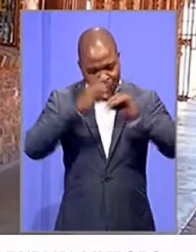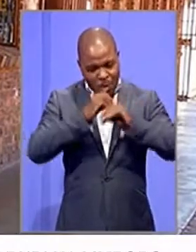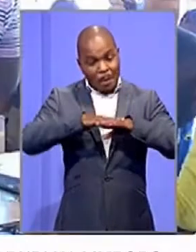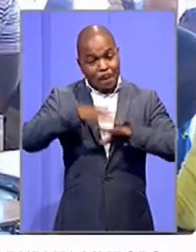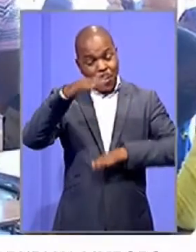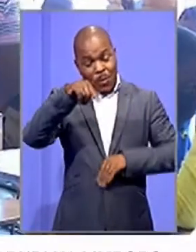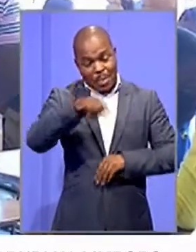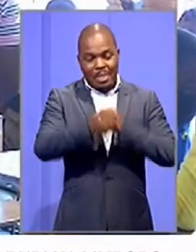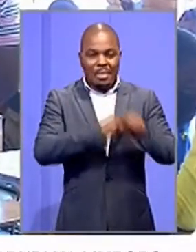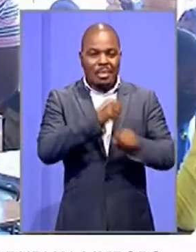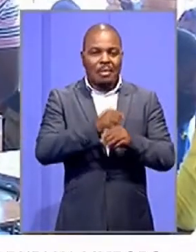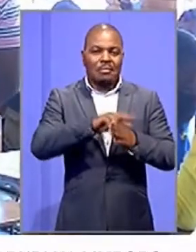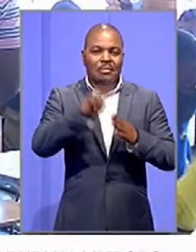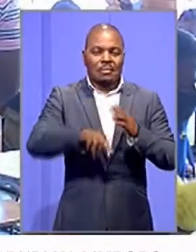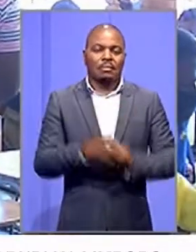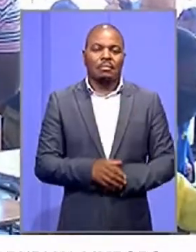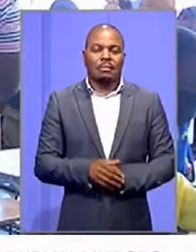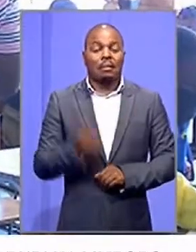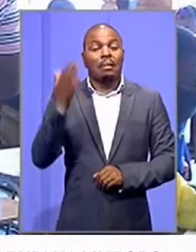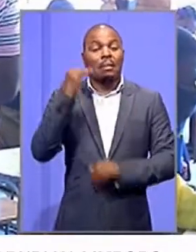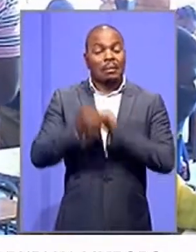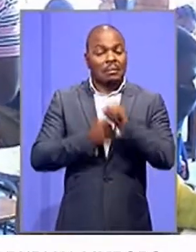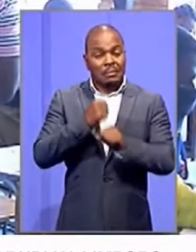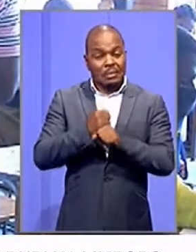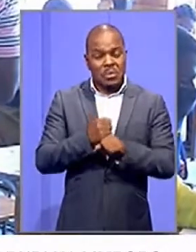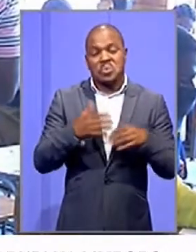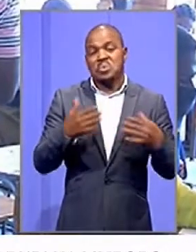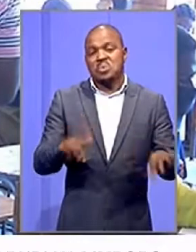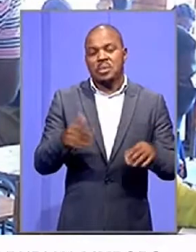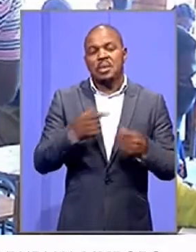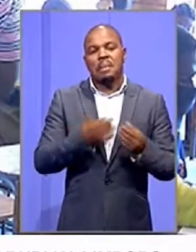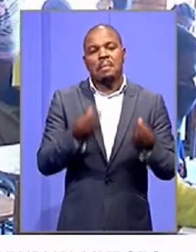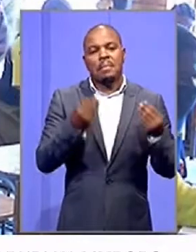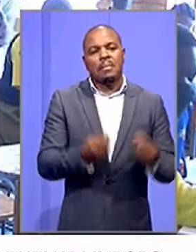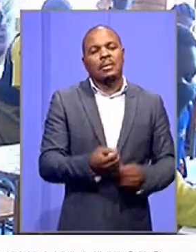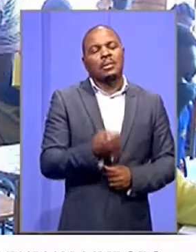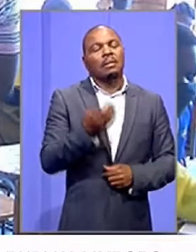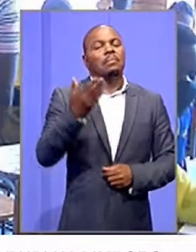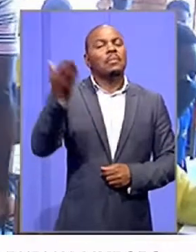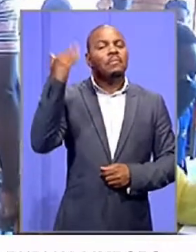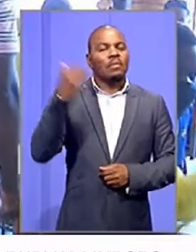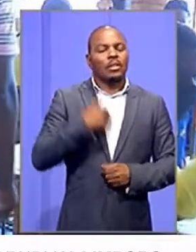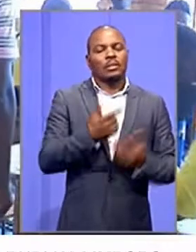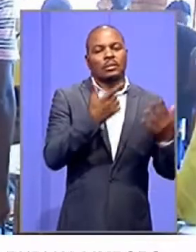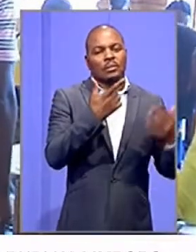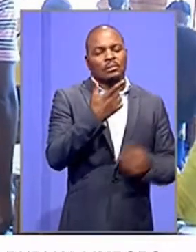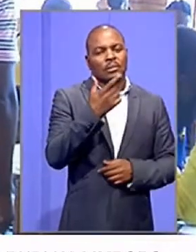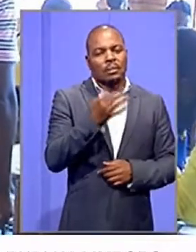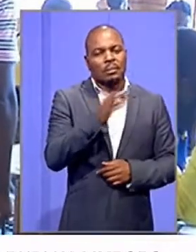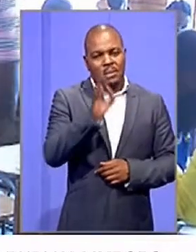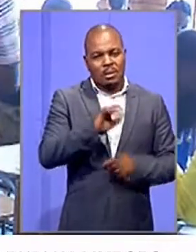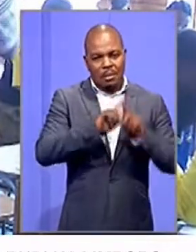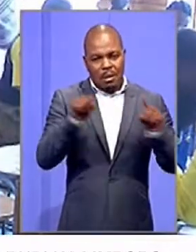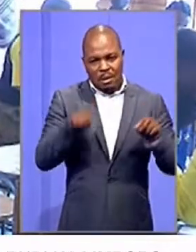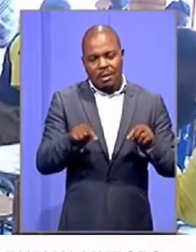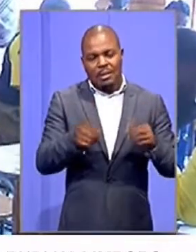lenyaga. Ngwageng wa go feta province e hweditše diperesente tše 73 gomme lenyaga ya wela fase ka diperesente